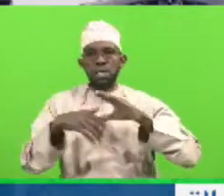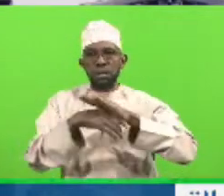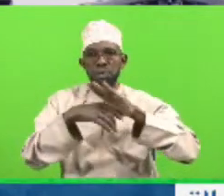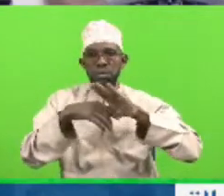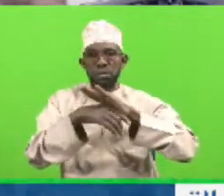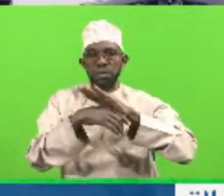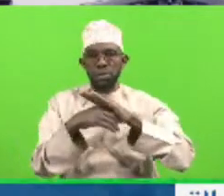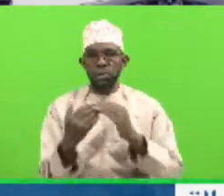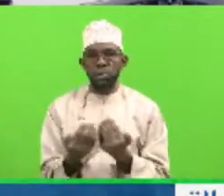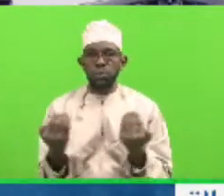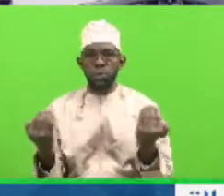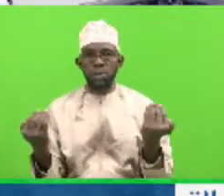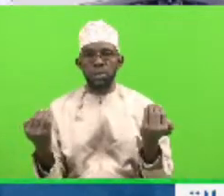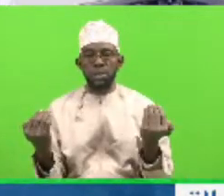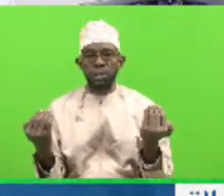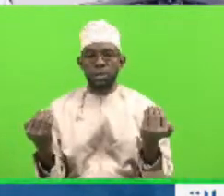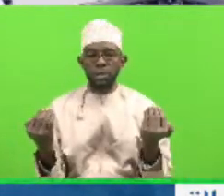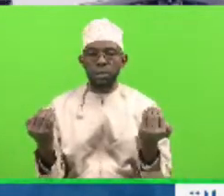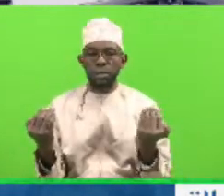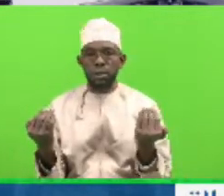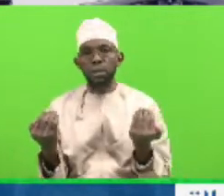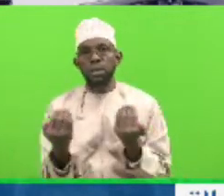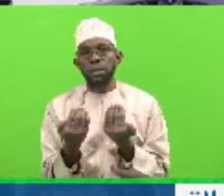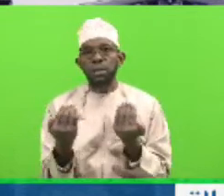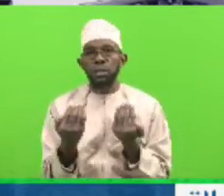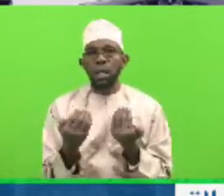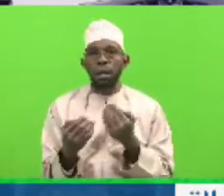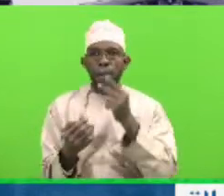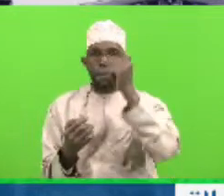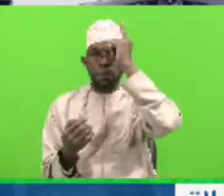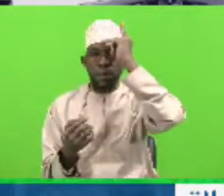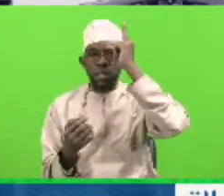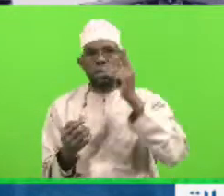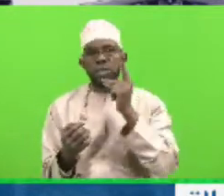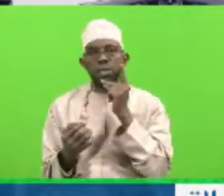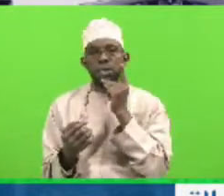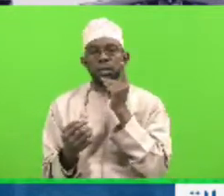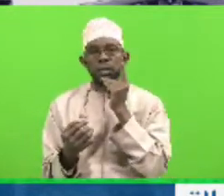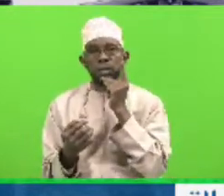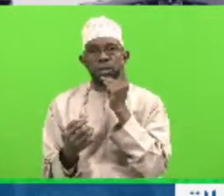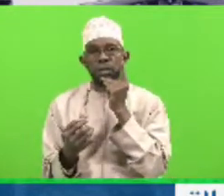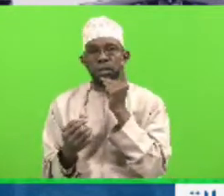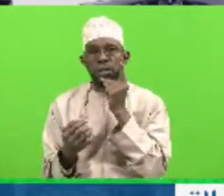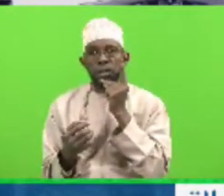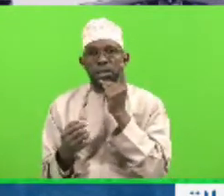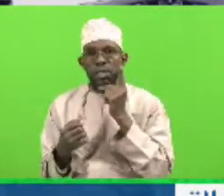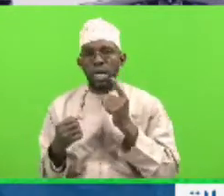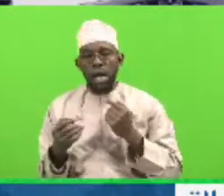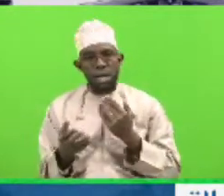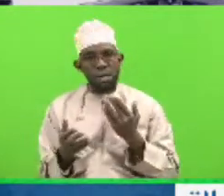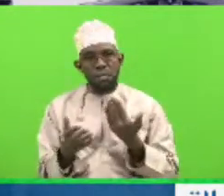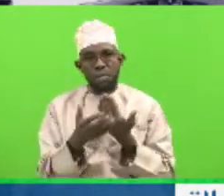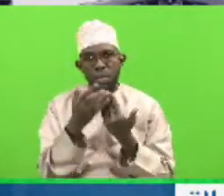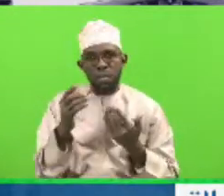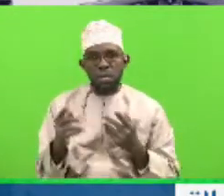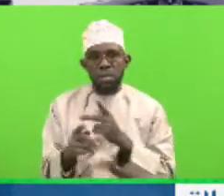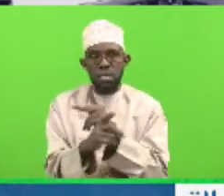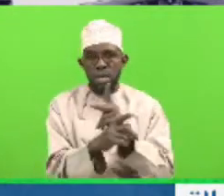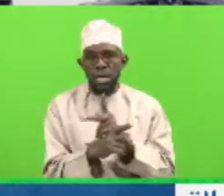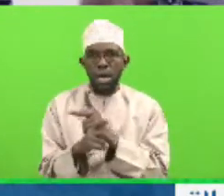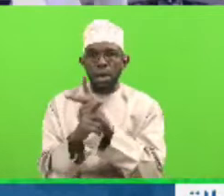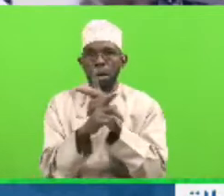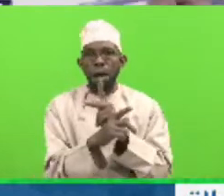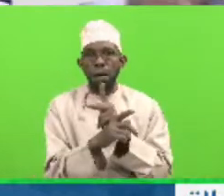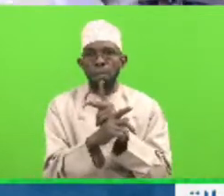homosexuality among children. So parents, compete for your space as